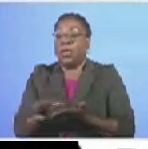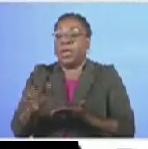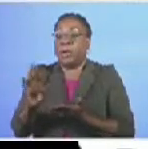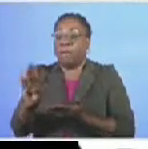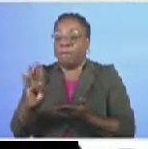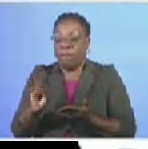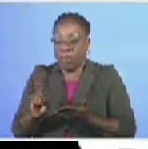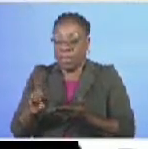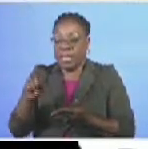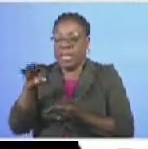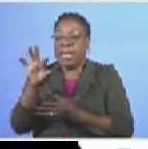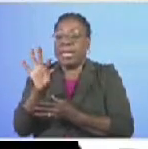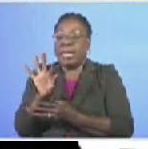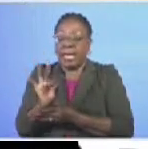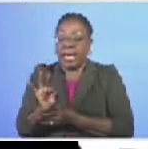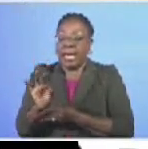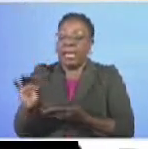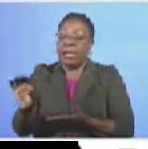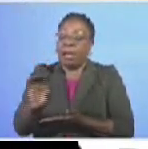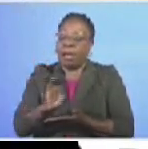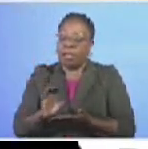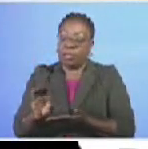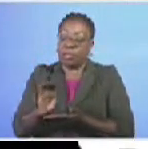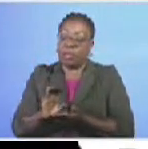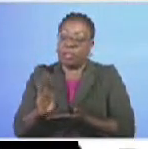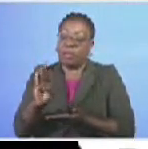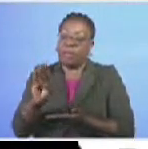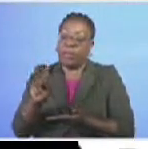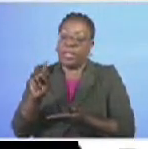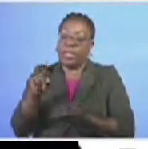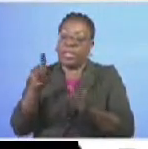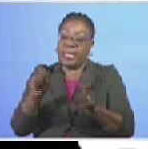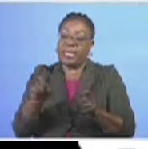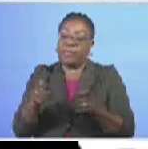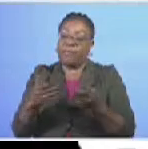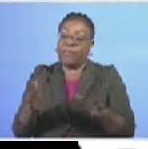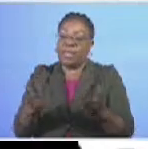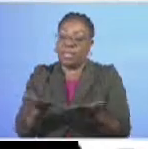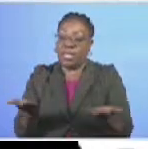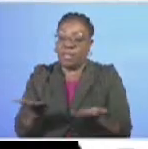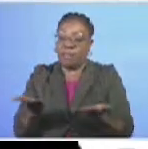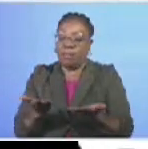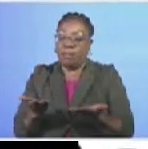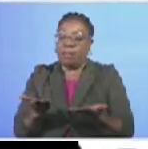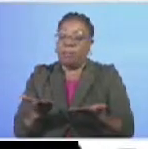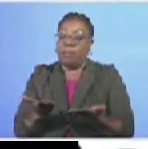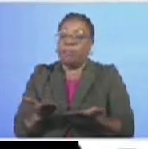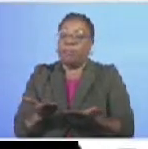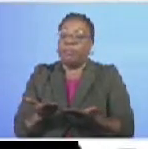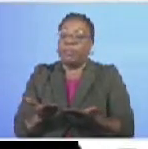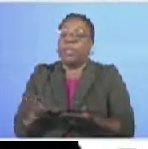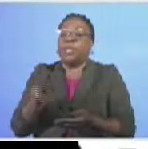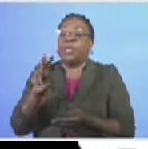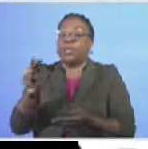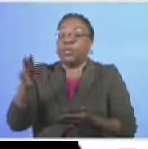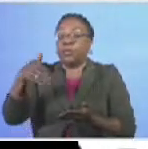928 COVID-19 tests were performed in country. In Epi Week 41,